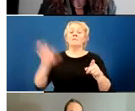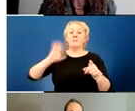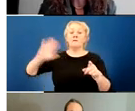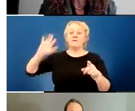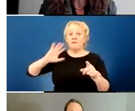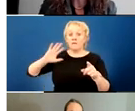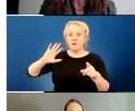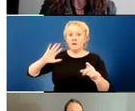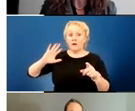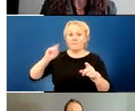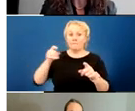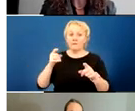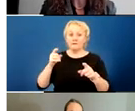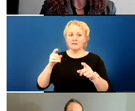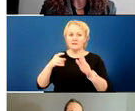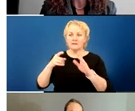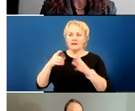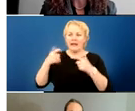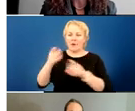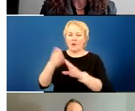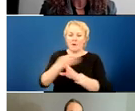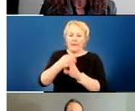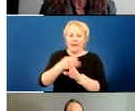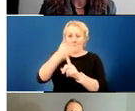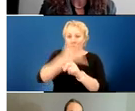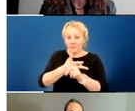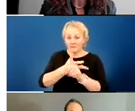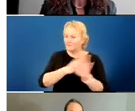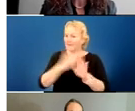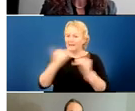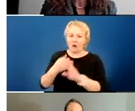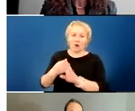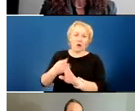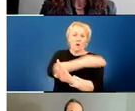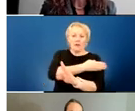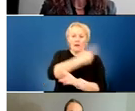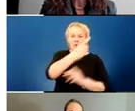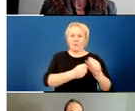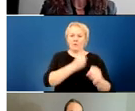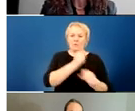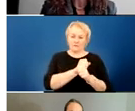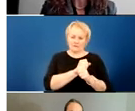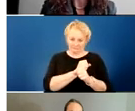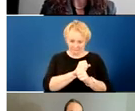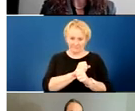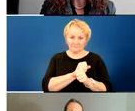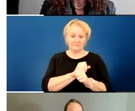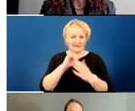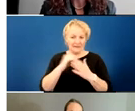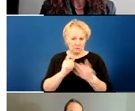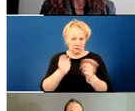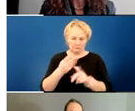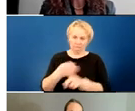from 3 months to 1 year before the disaster. So again, especially for homeowners, when if they're gonna use like